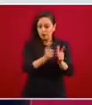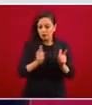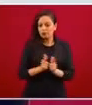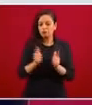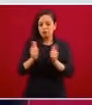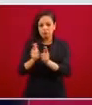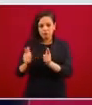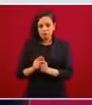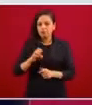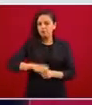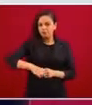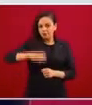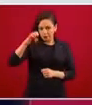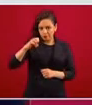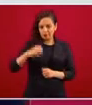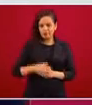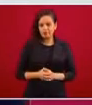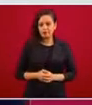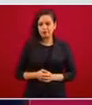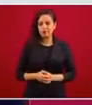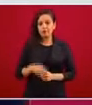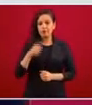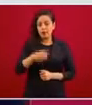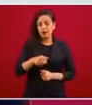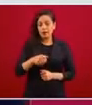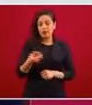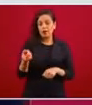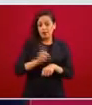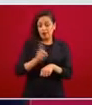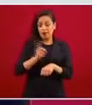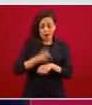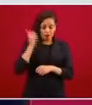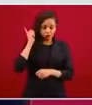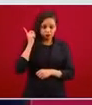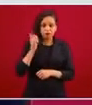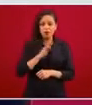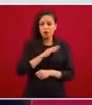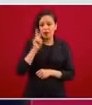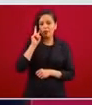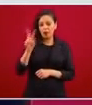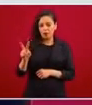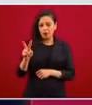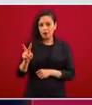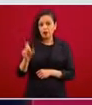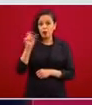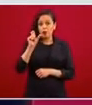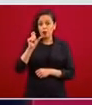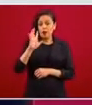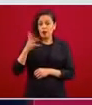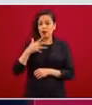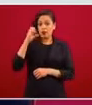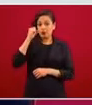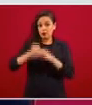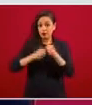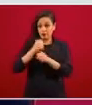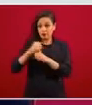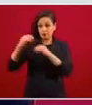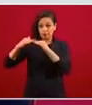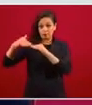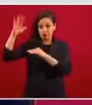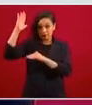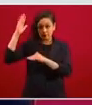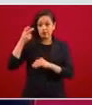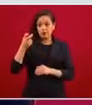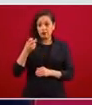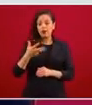And we can take a look at the age distribution here, and we have a trend that has been stable throughout the past weeks, and